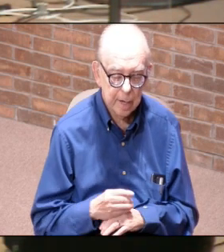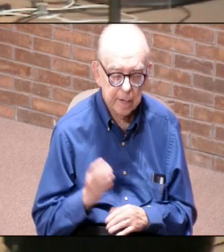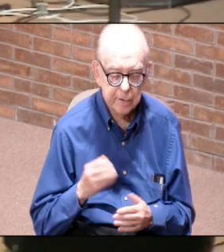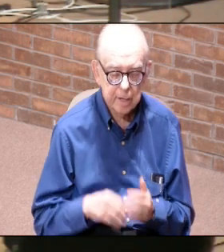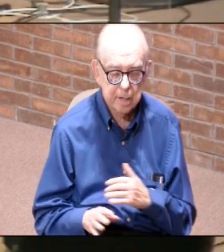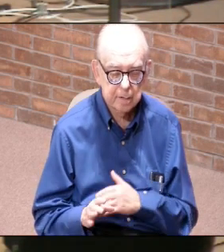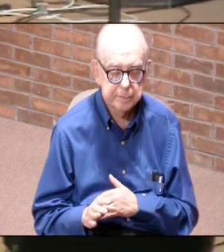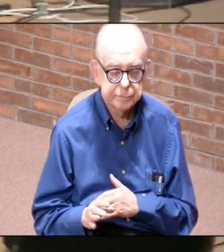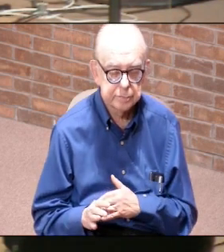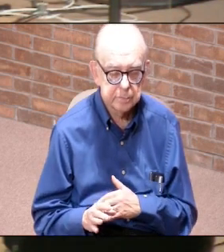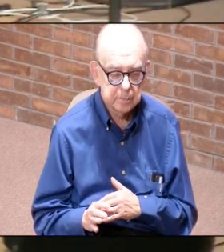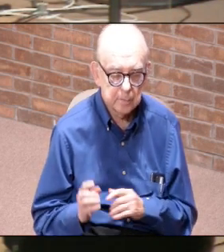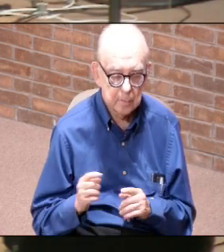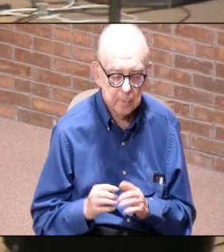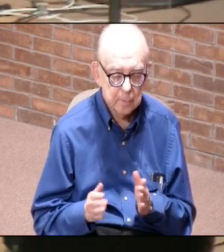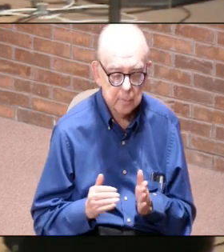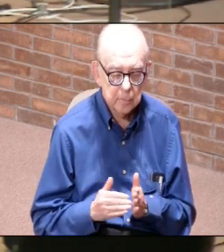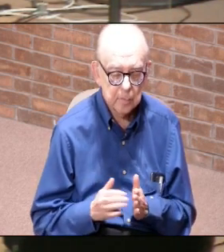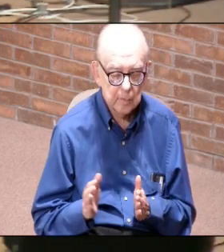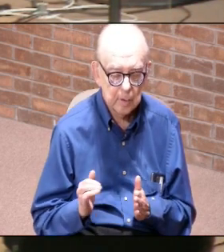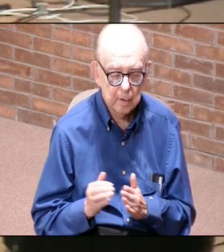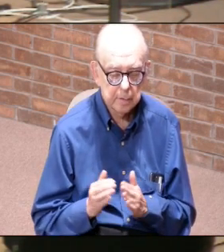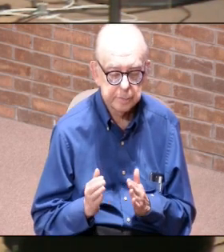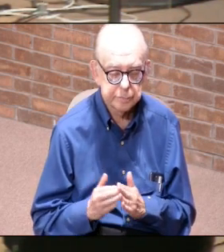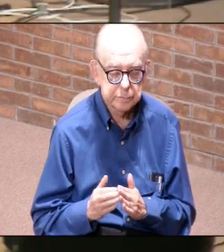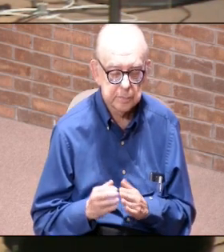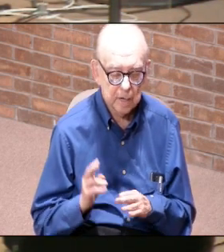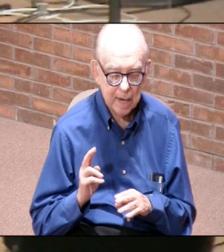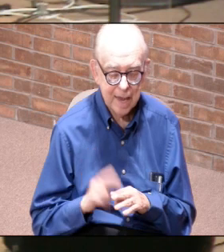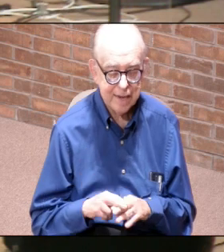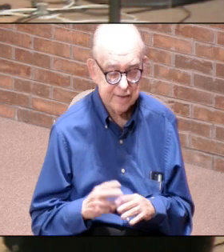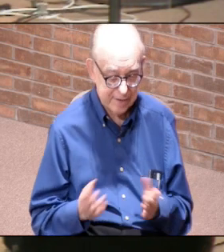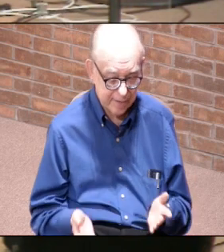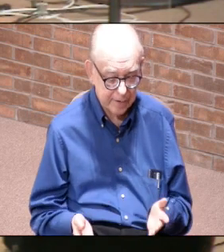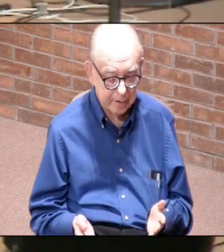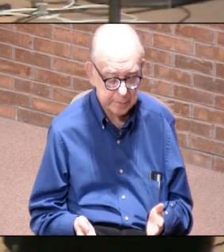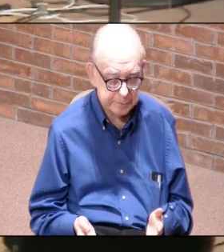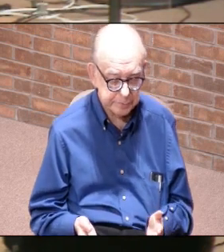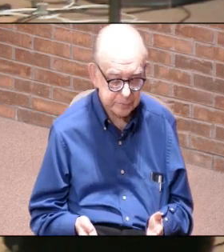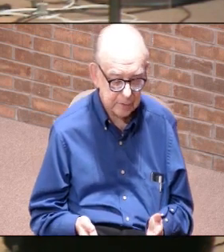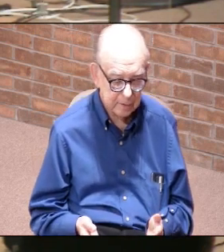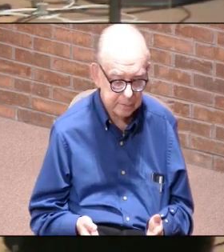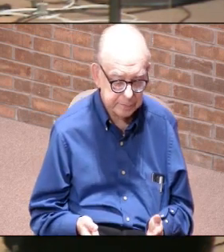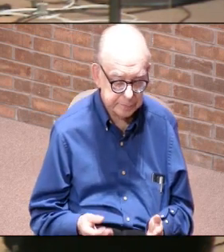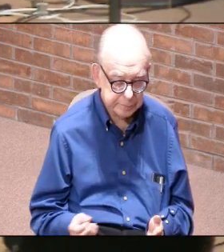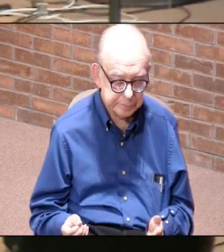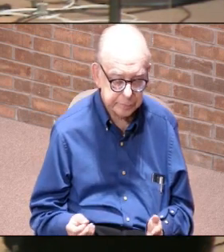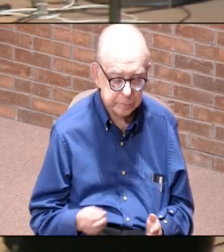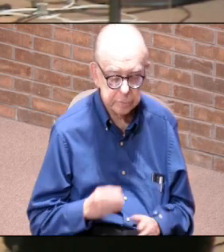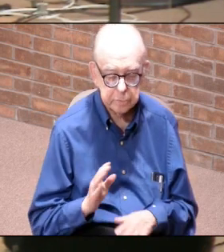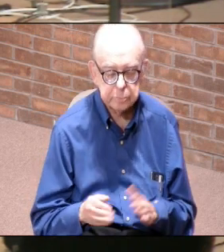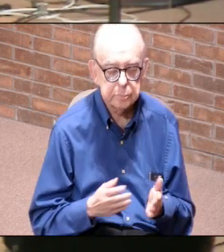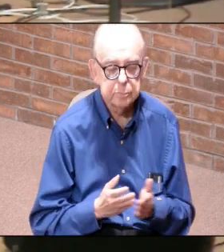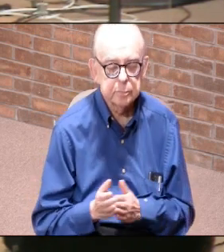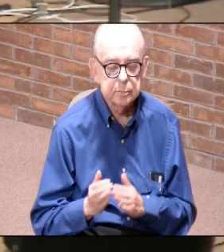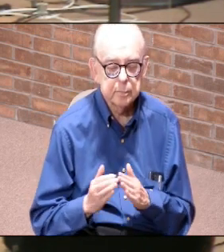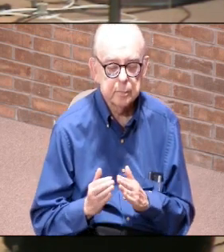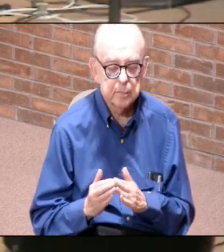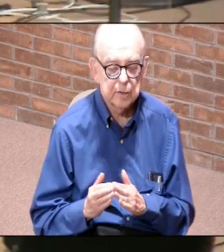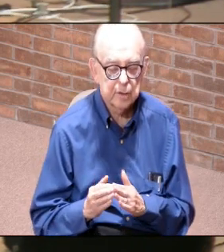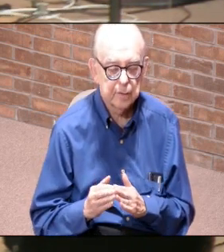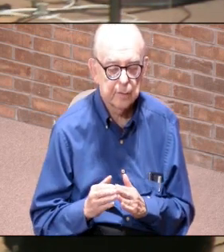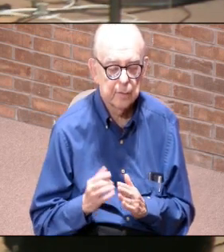in to the middle of the city and sat down or